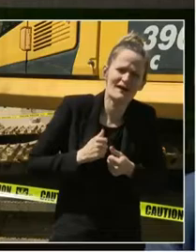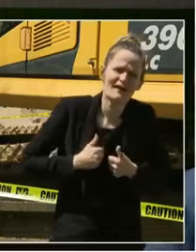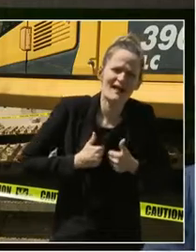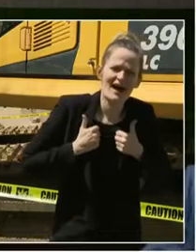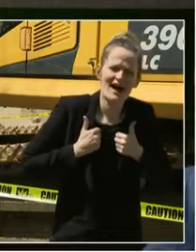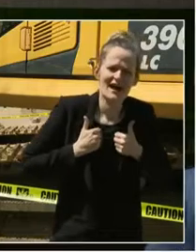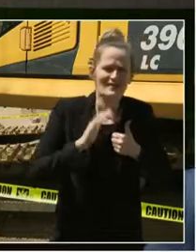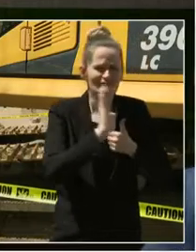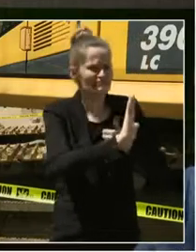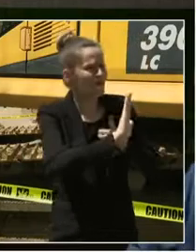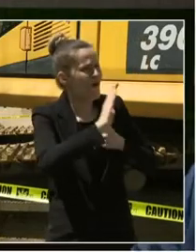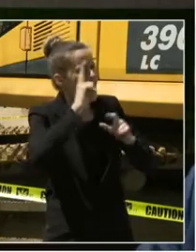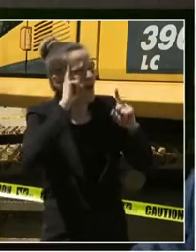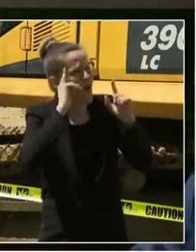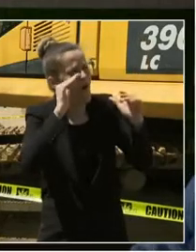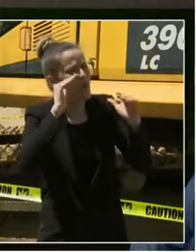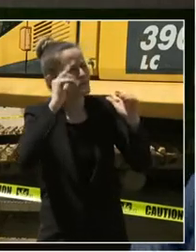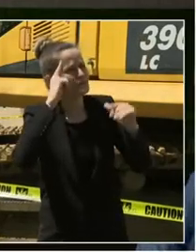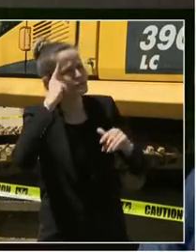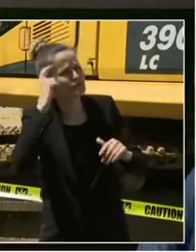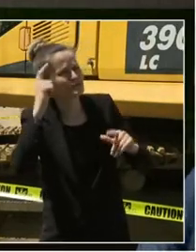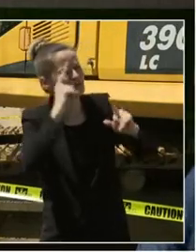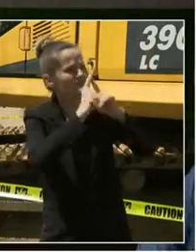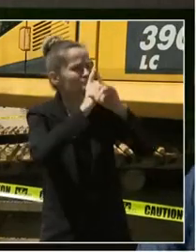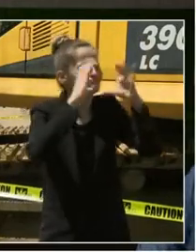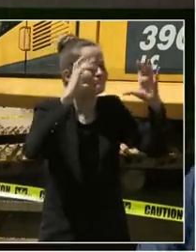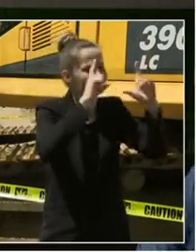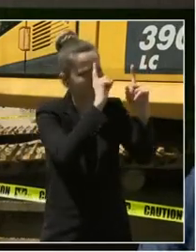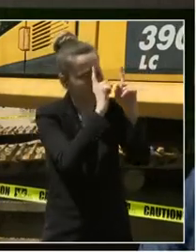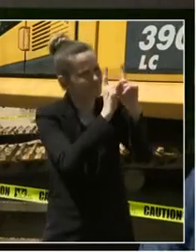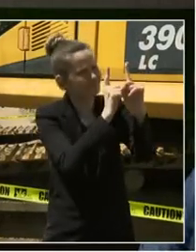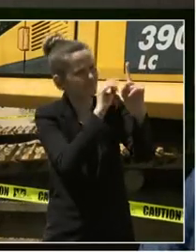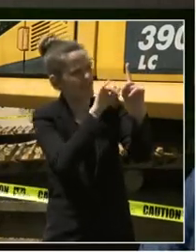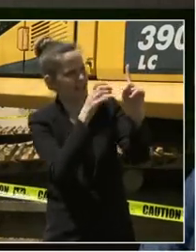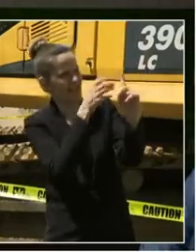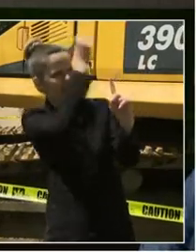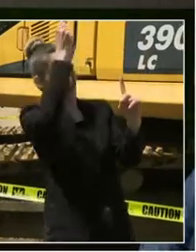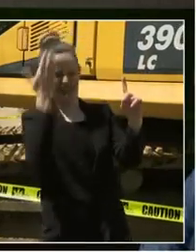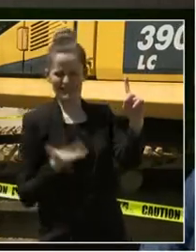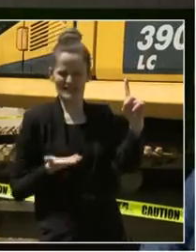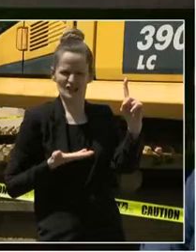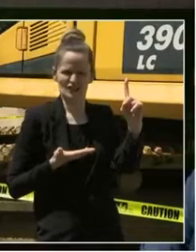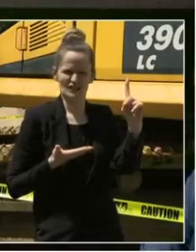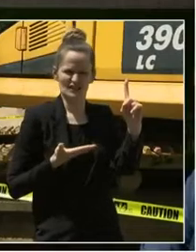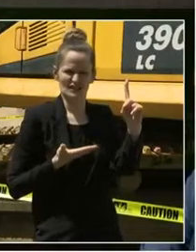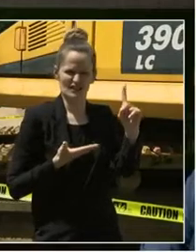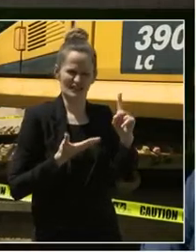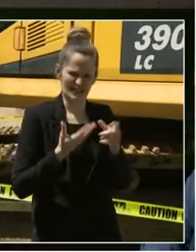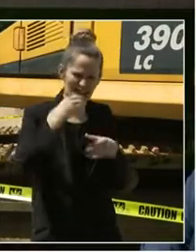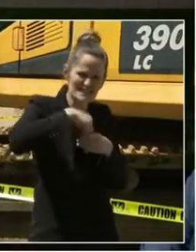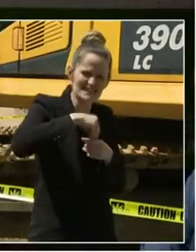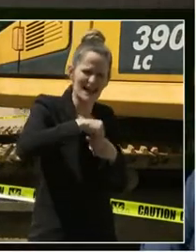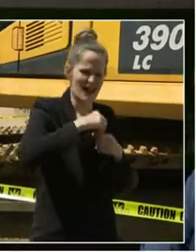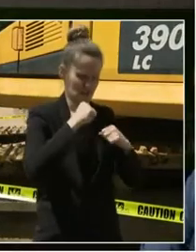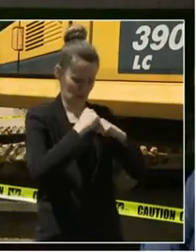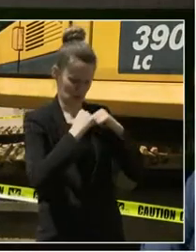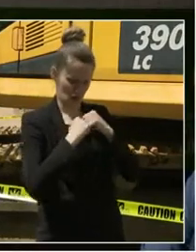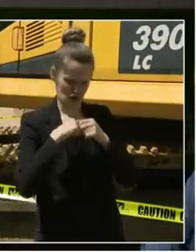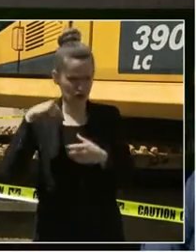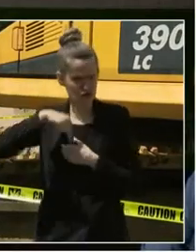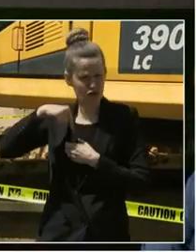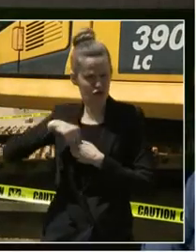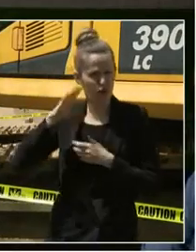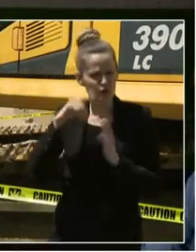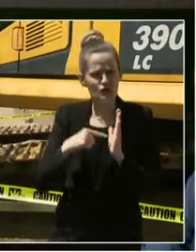abilities, full lives. And then our built infrastructure should reflect that value. So